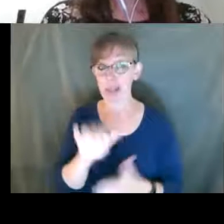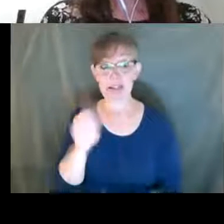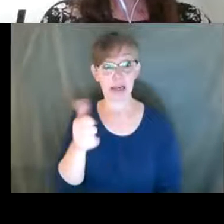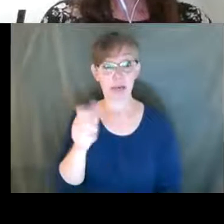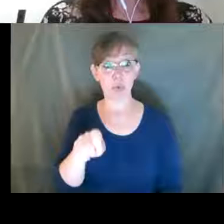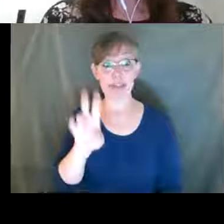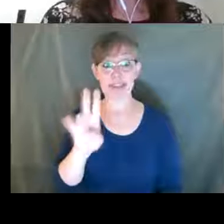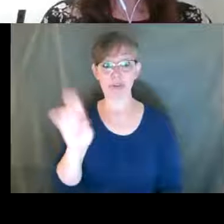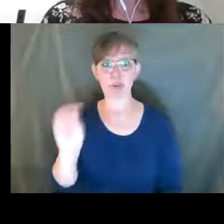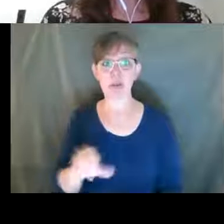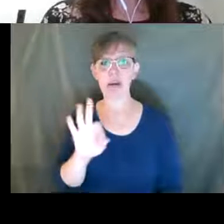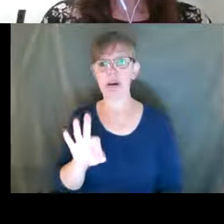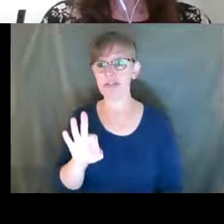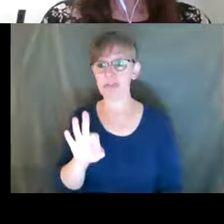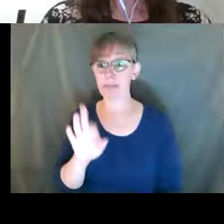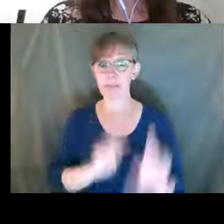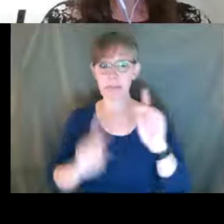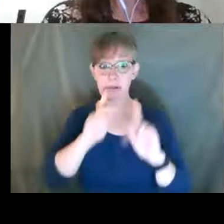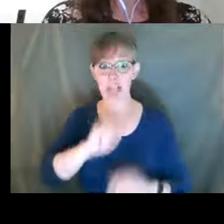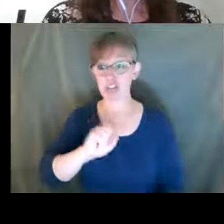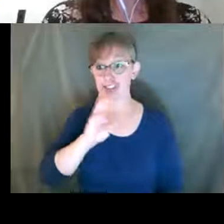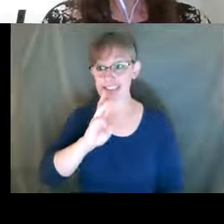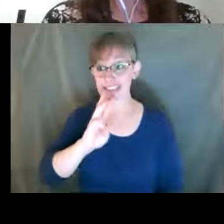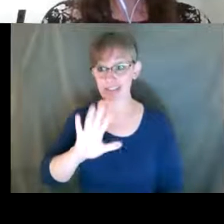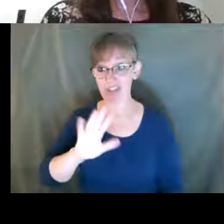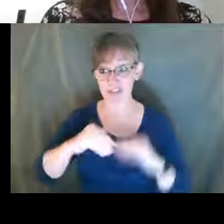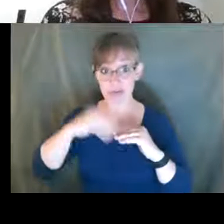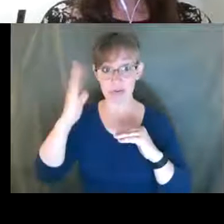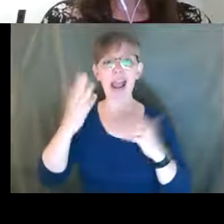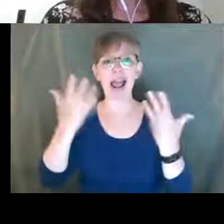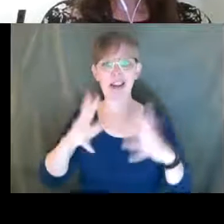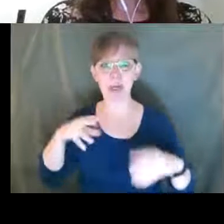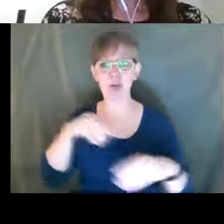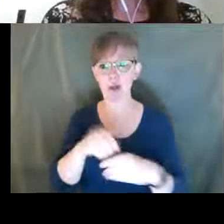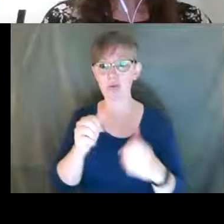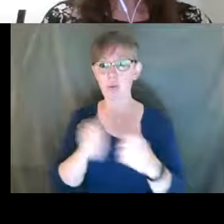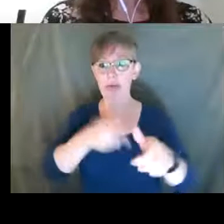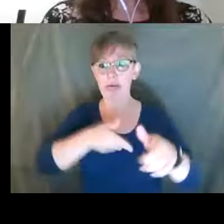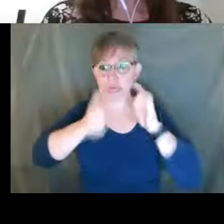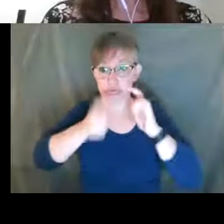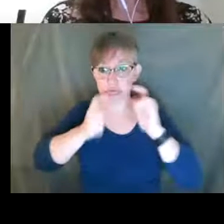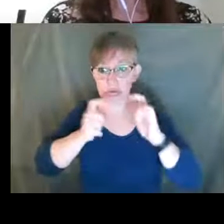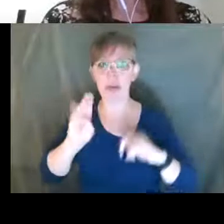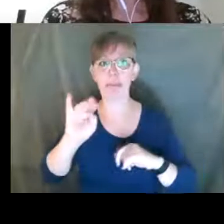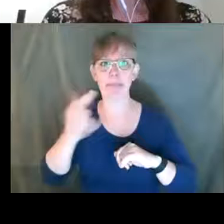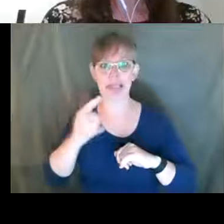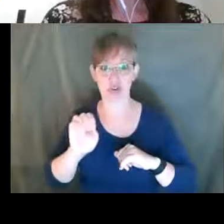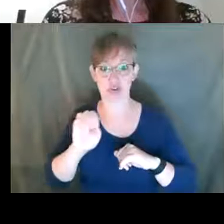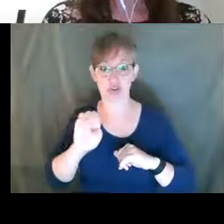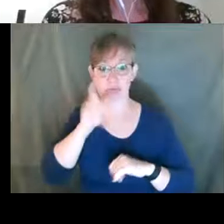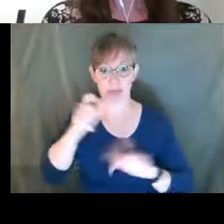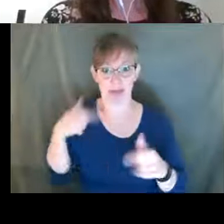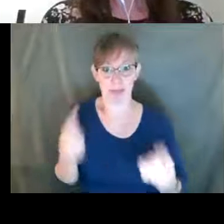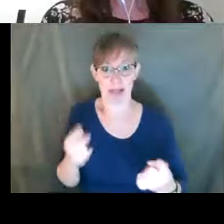over engage in binge drinking in the past month, and an estimated 2.8% engaged in